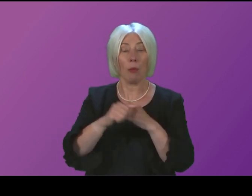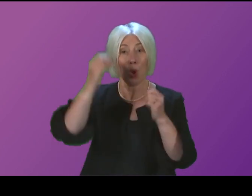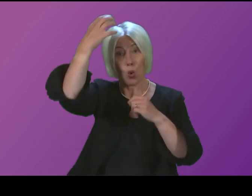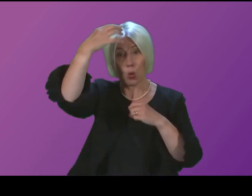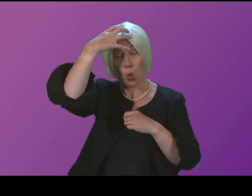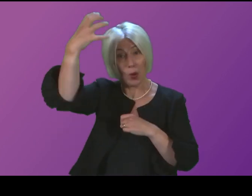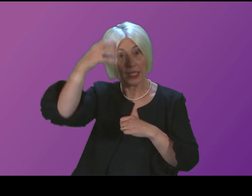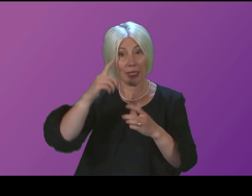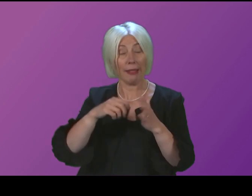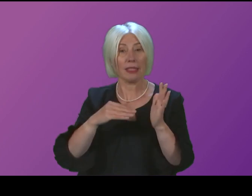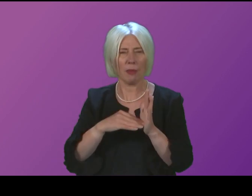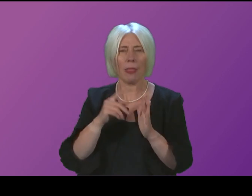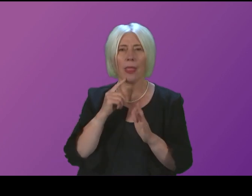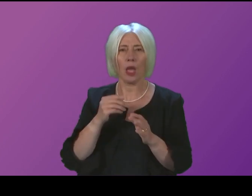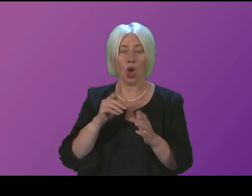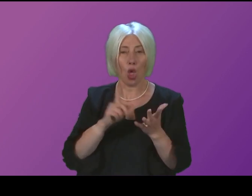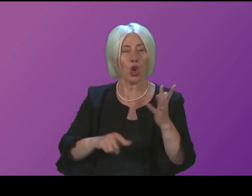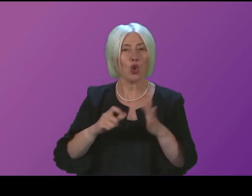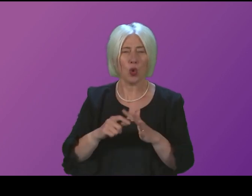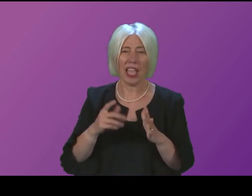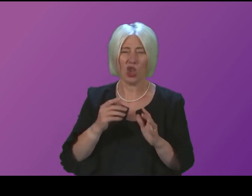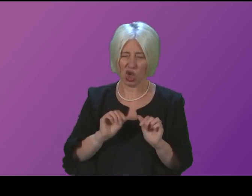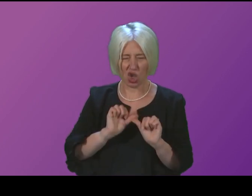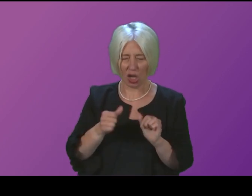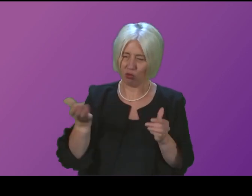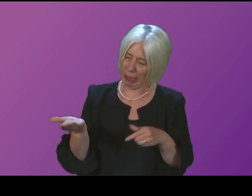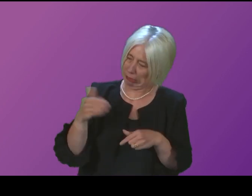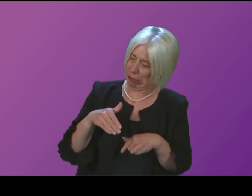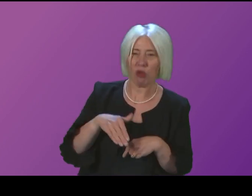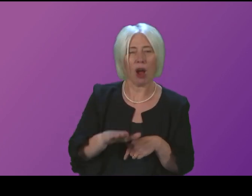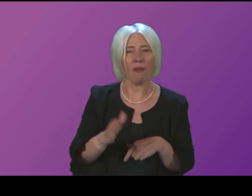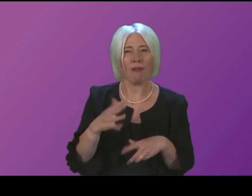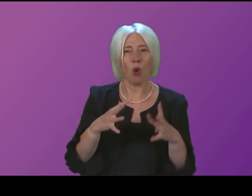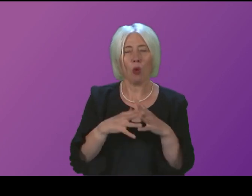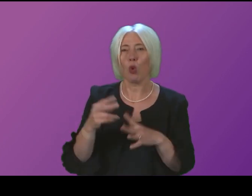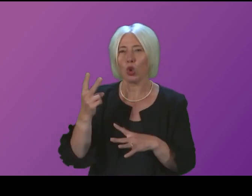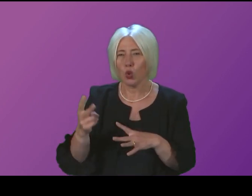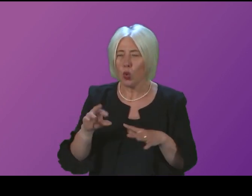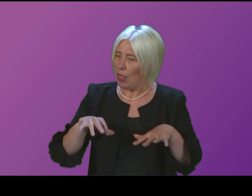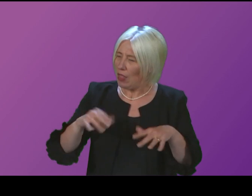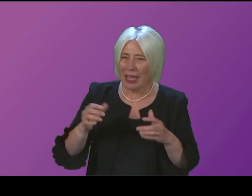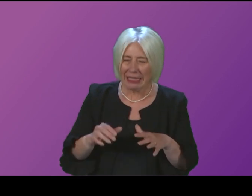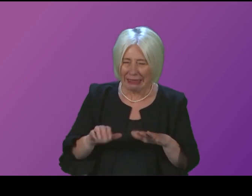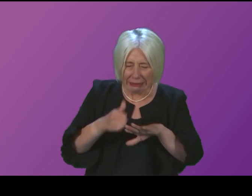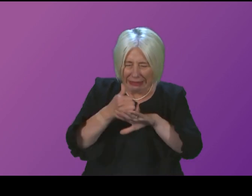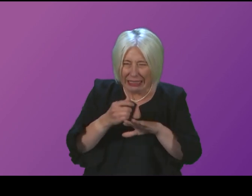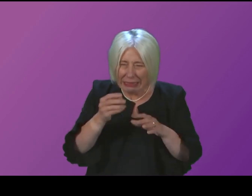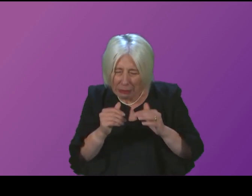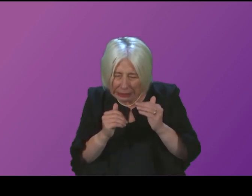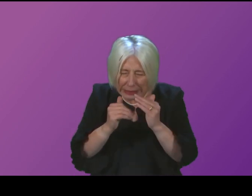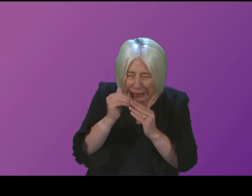was still early in its recovery from a brutal world war and had begun laying the foundations of something